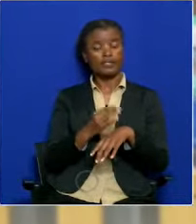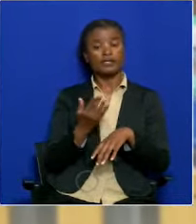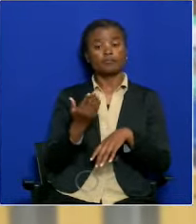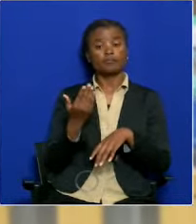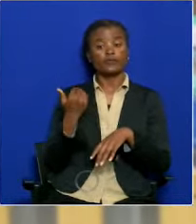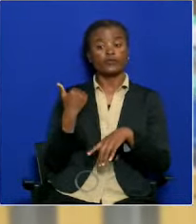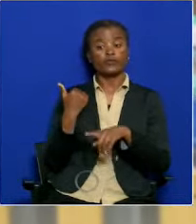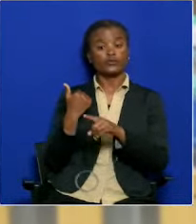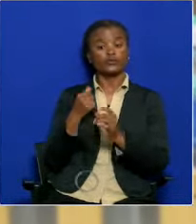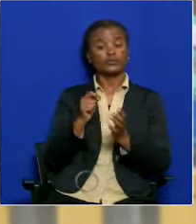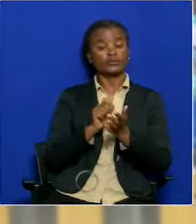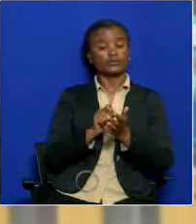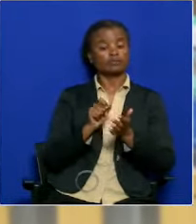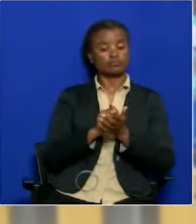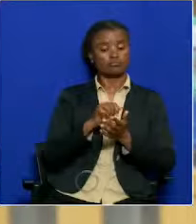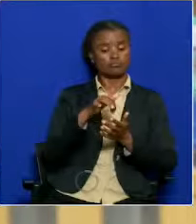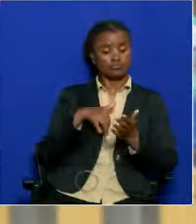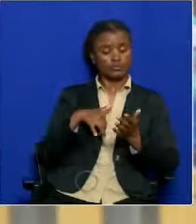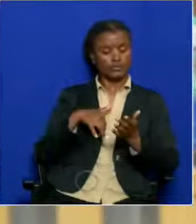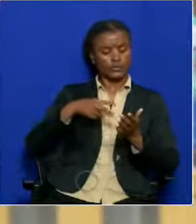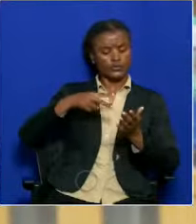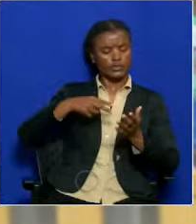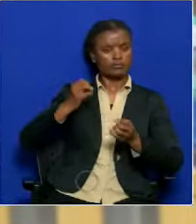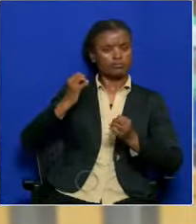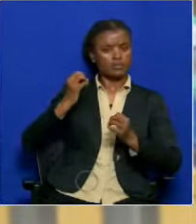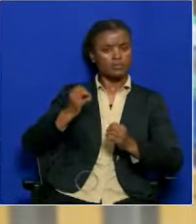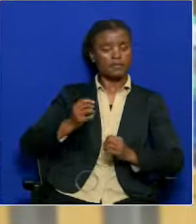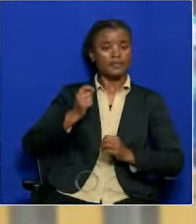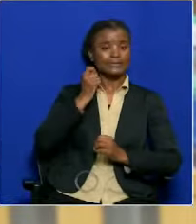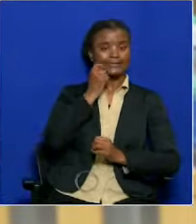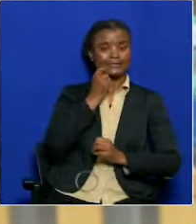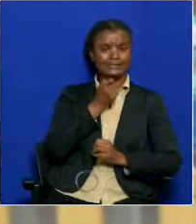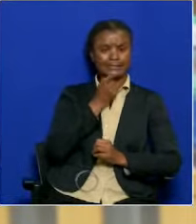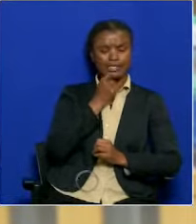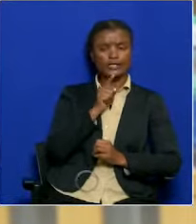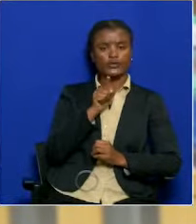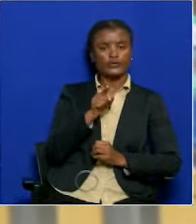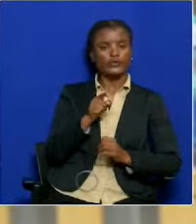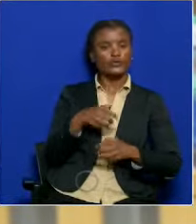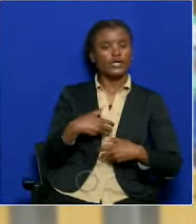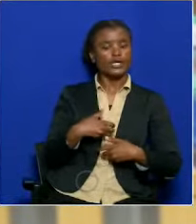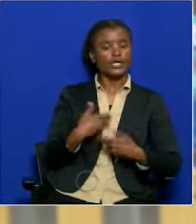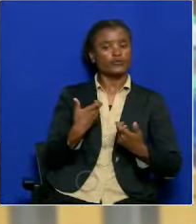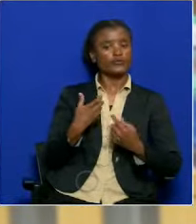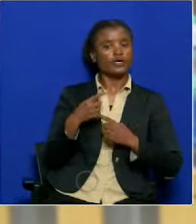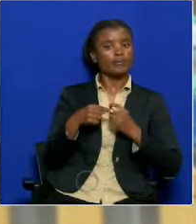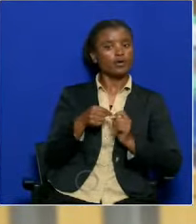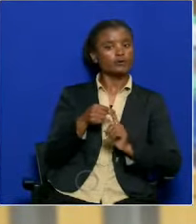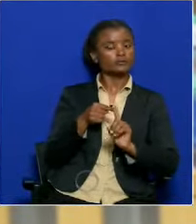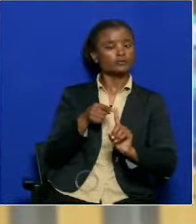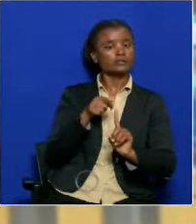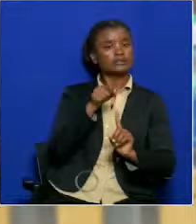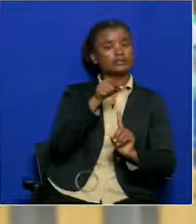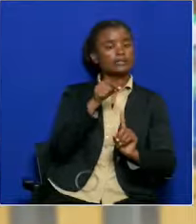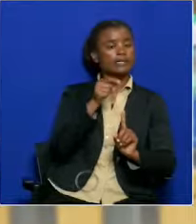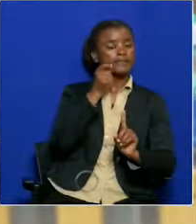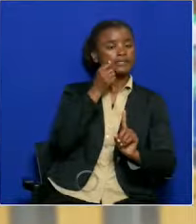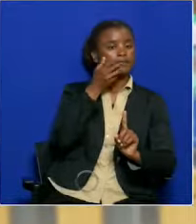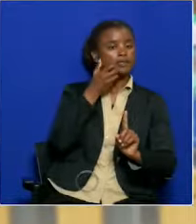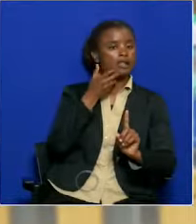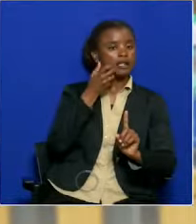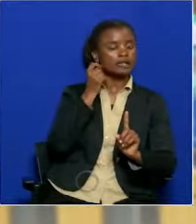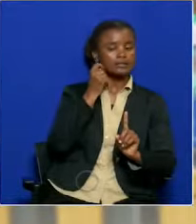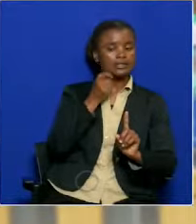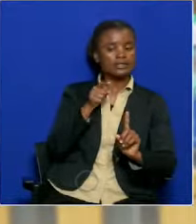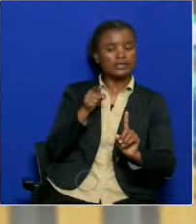said, I would not, when you were angry about him saying you are his person, you said something to the